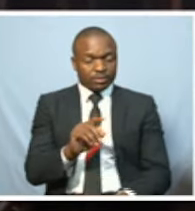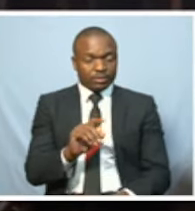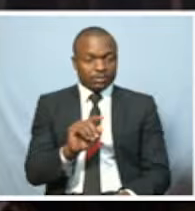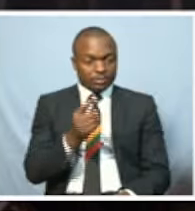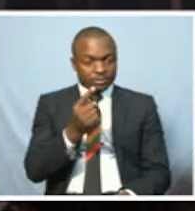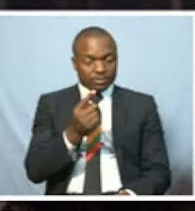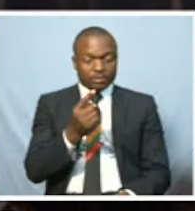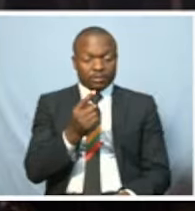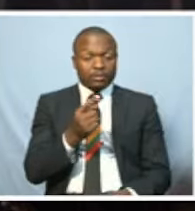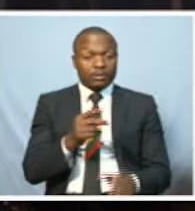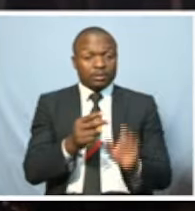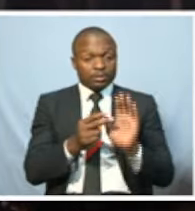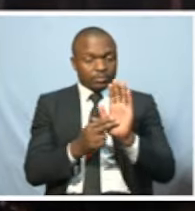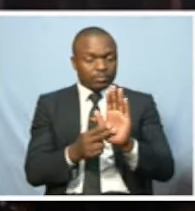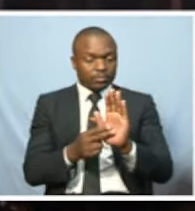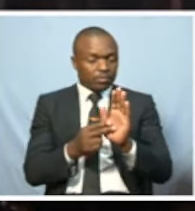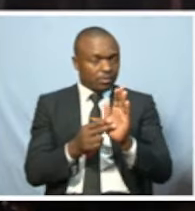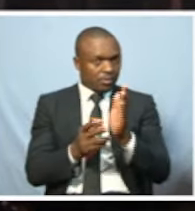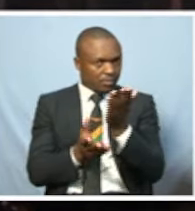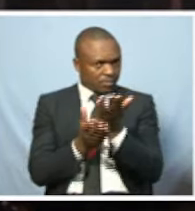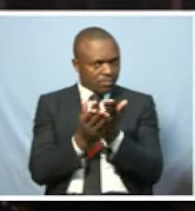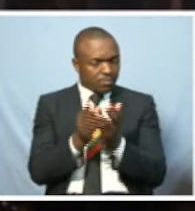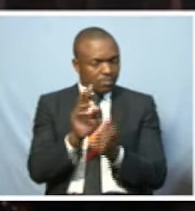is confirmed on page 2.